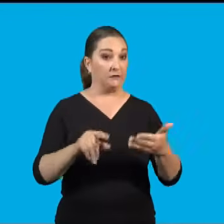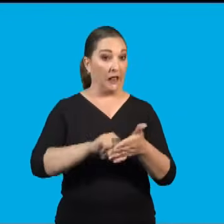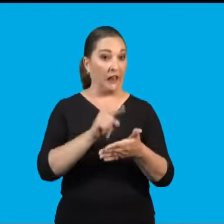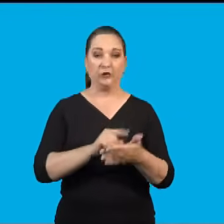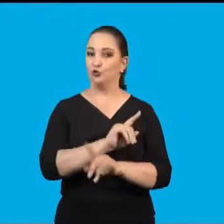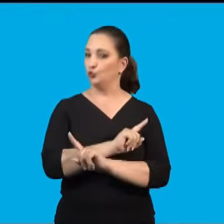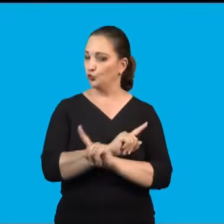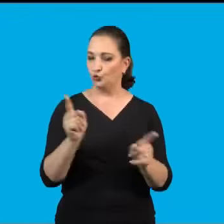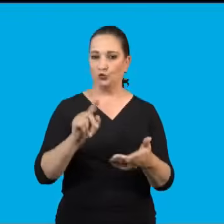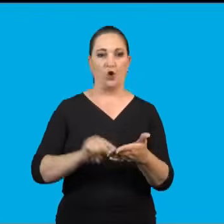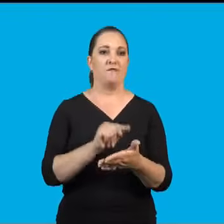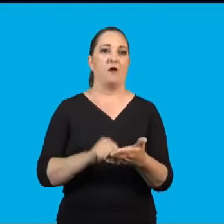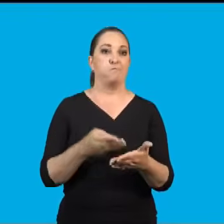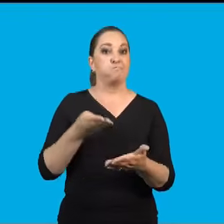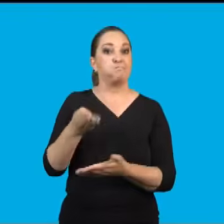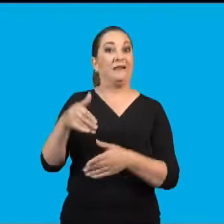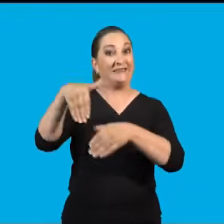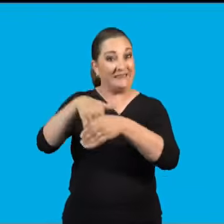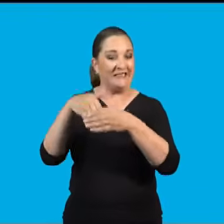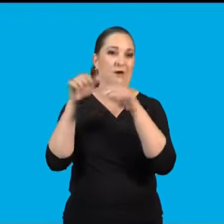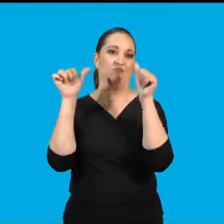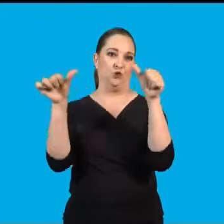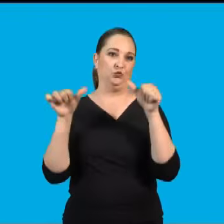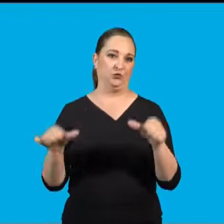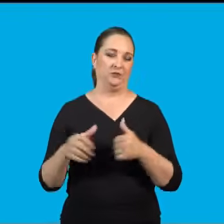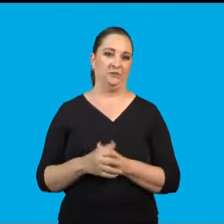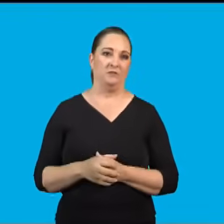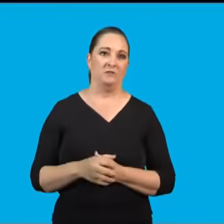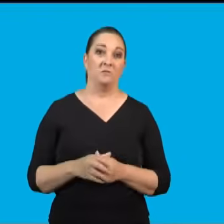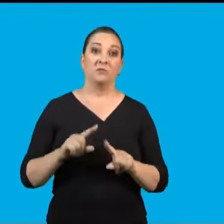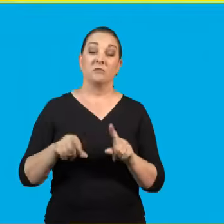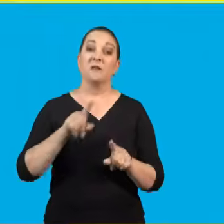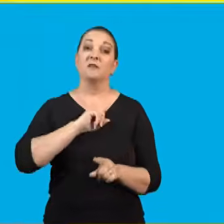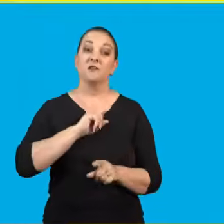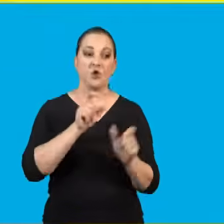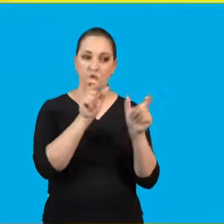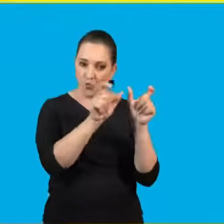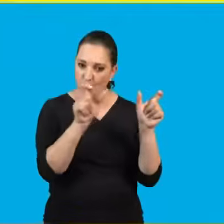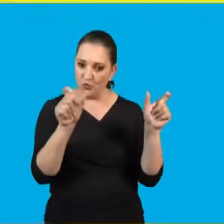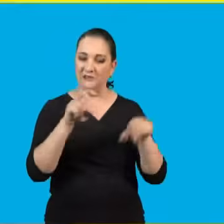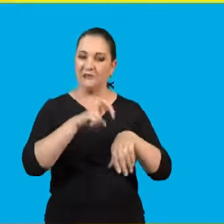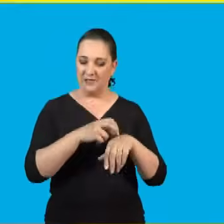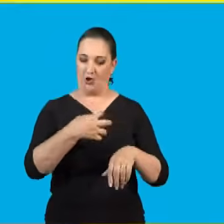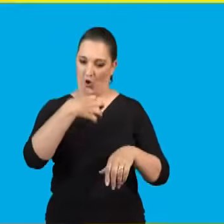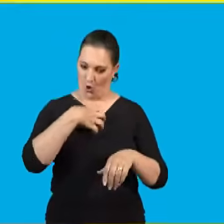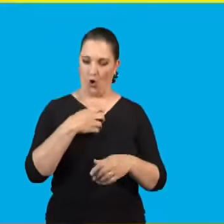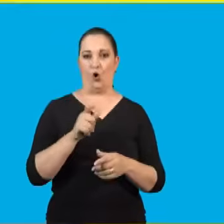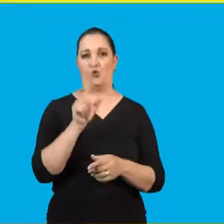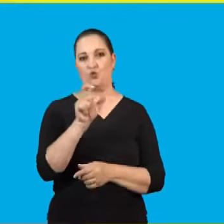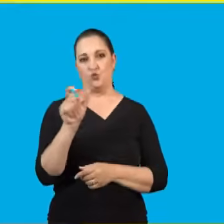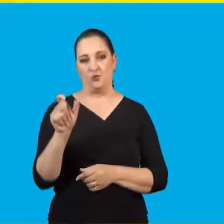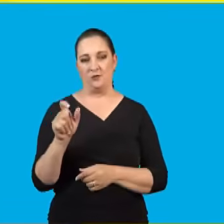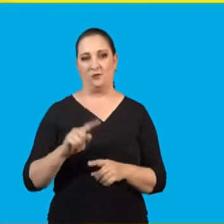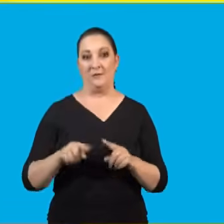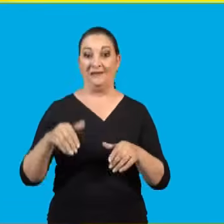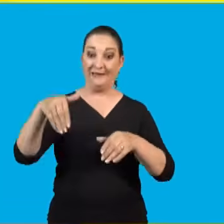elections. So you'll find those words appear in the poster itself, but then you have to interpret those, okay, and in your own words.